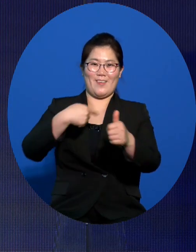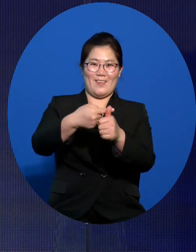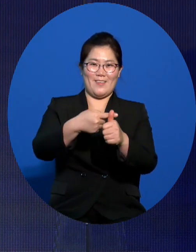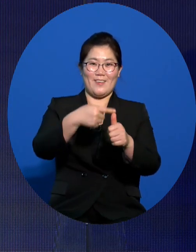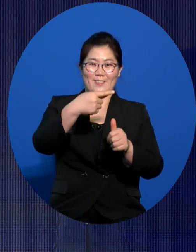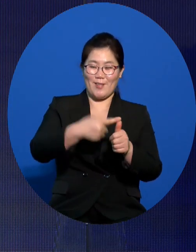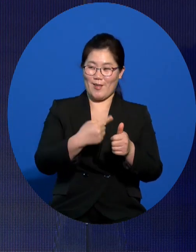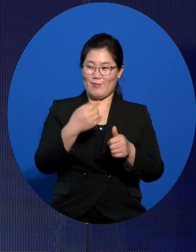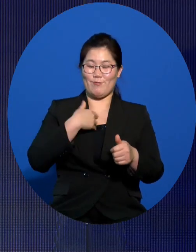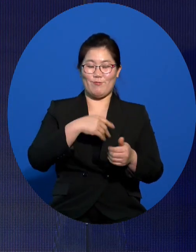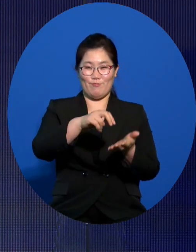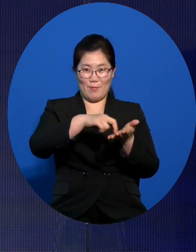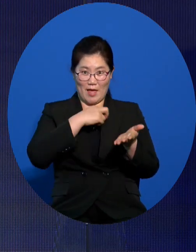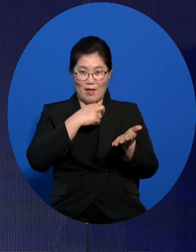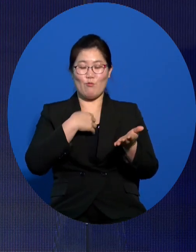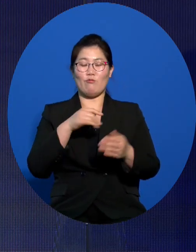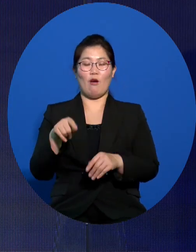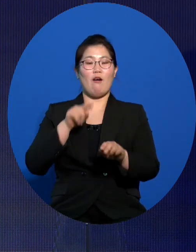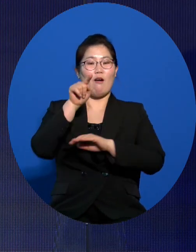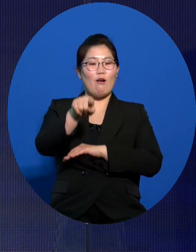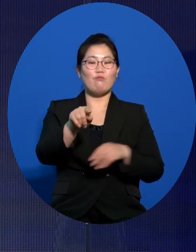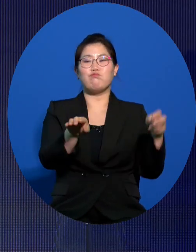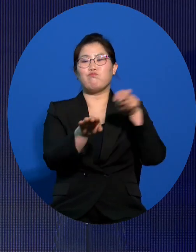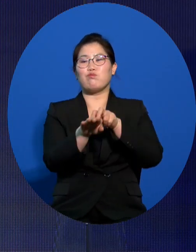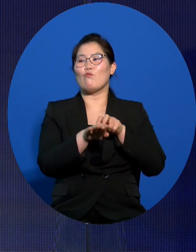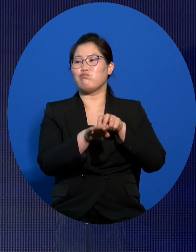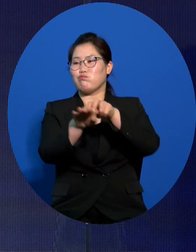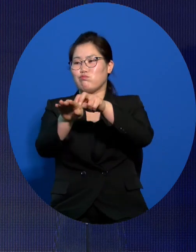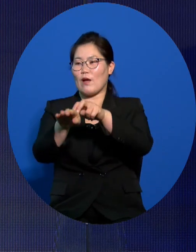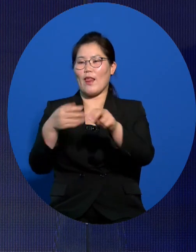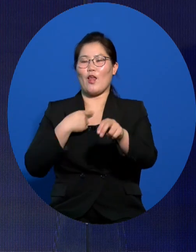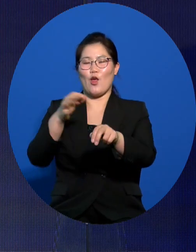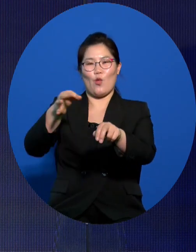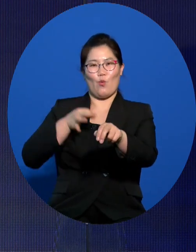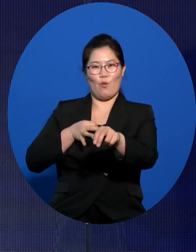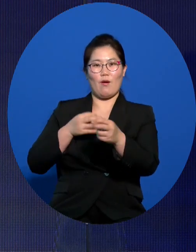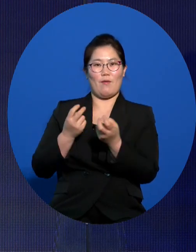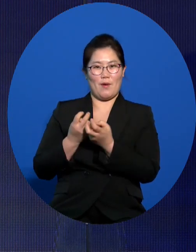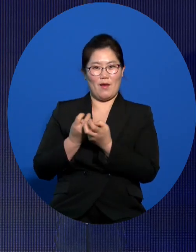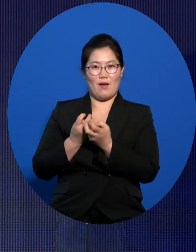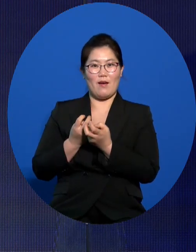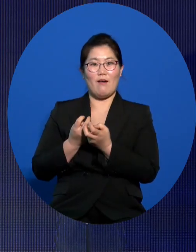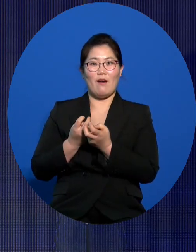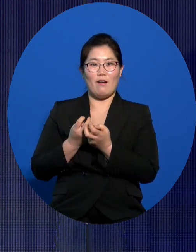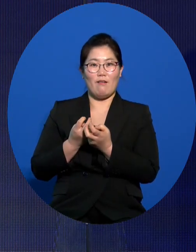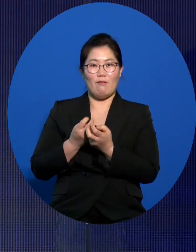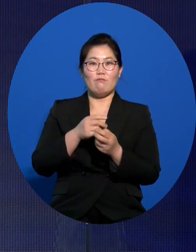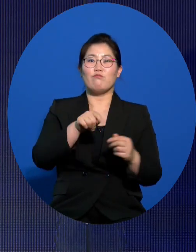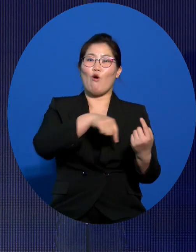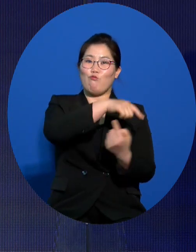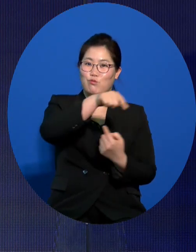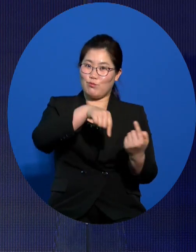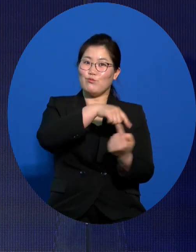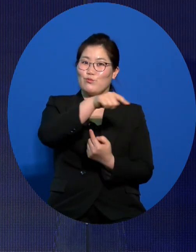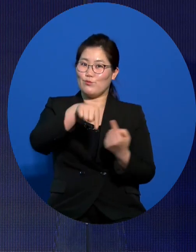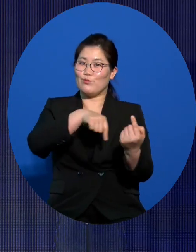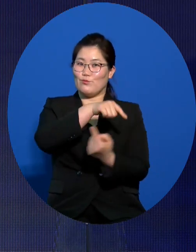And using platforms, disabled persons were able to make